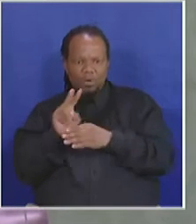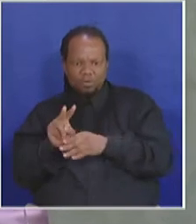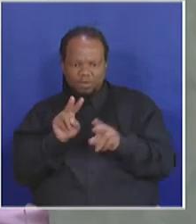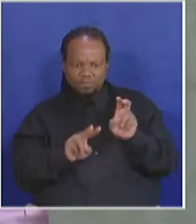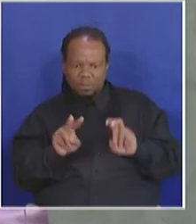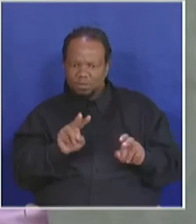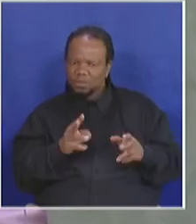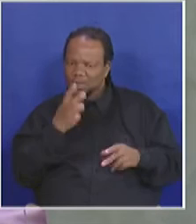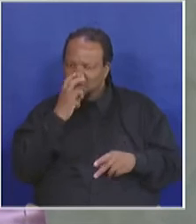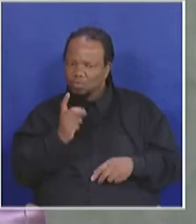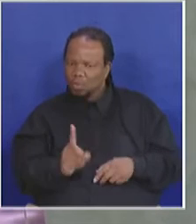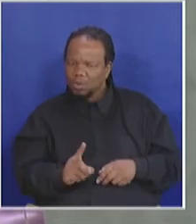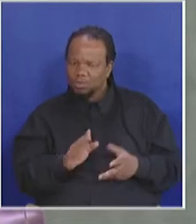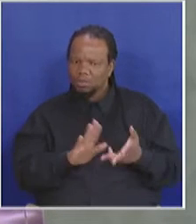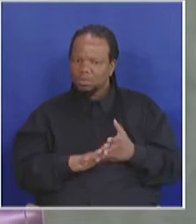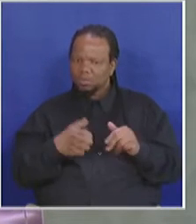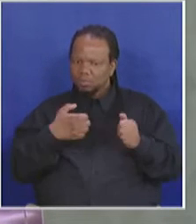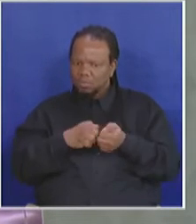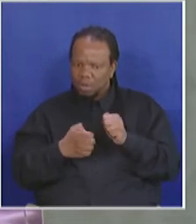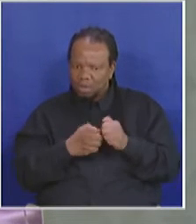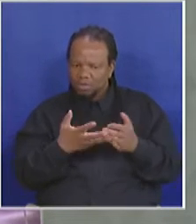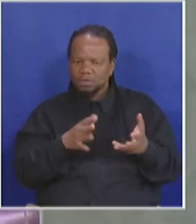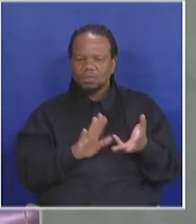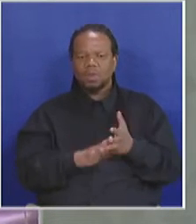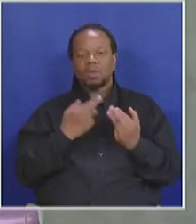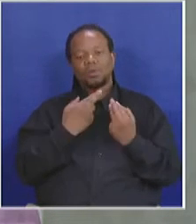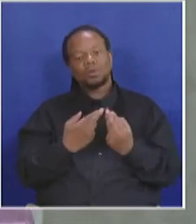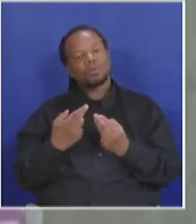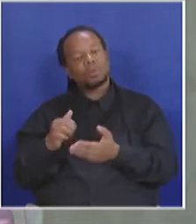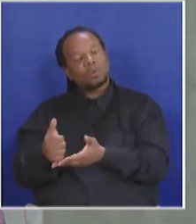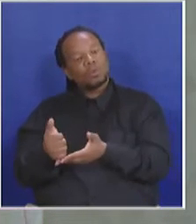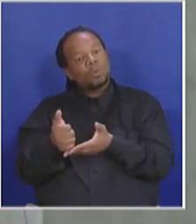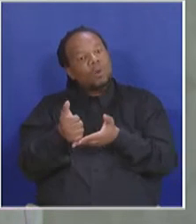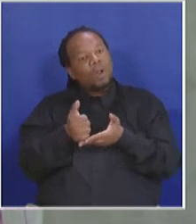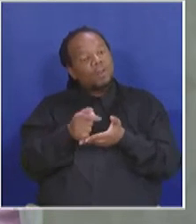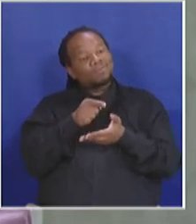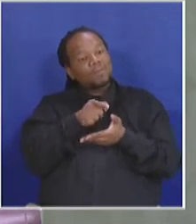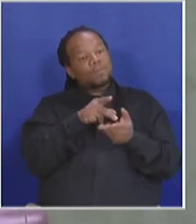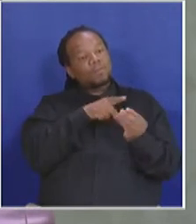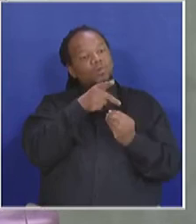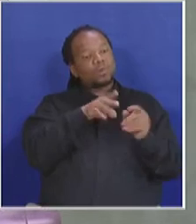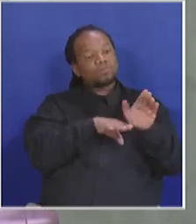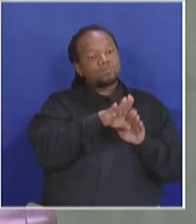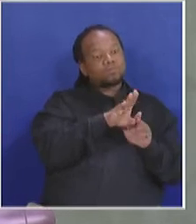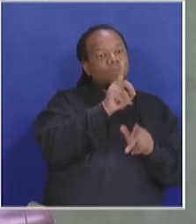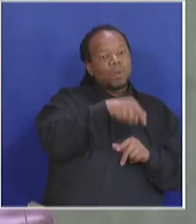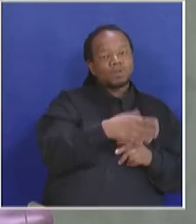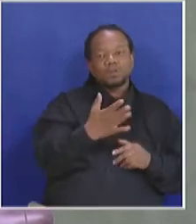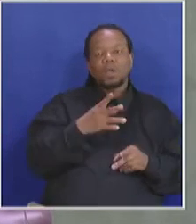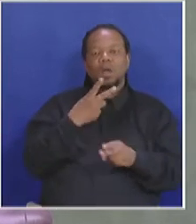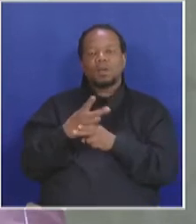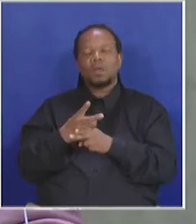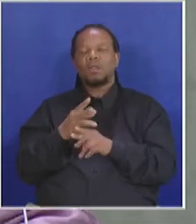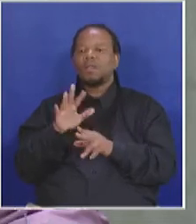dairy, challenges and recommendations that would assist in making the project sustainable. They should further address challenges as